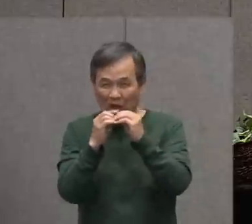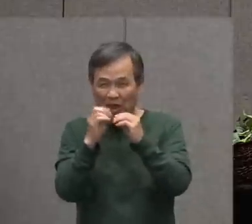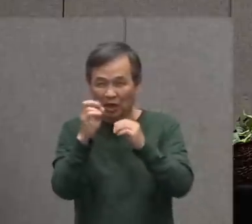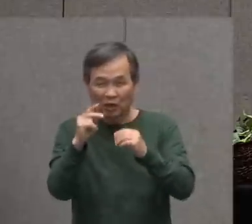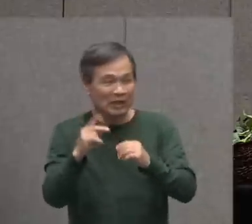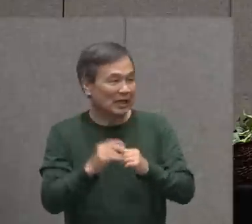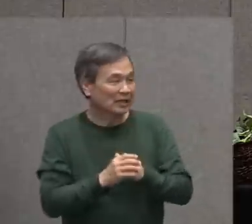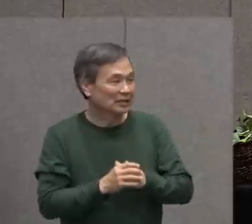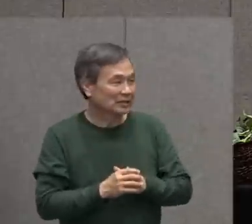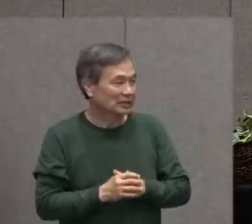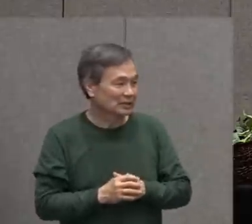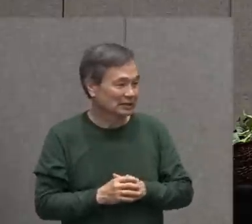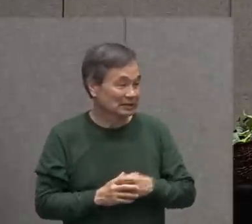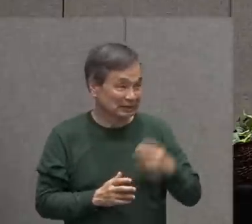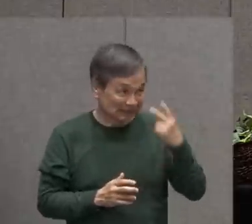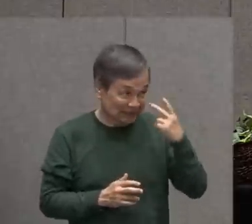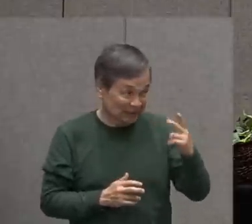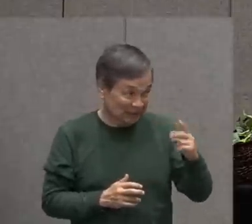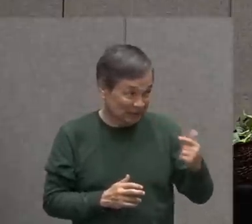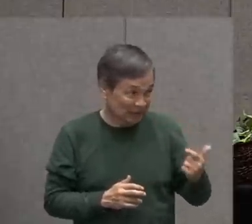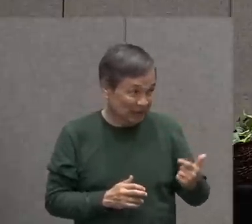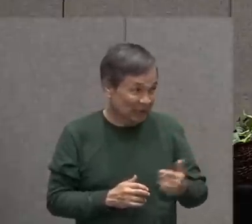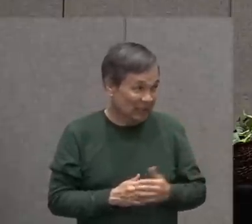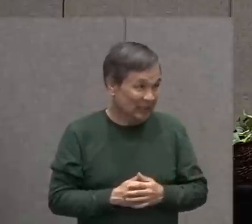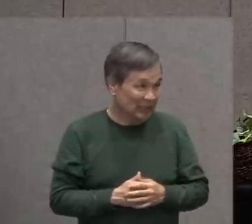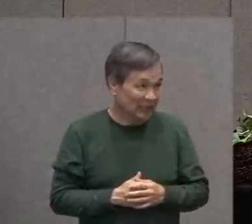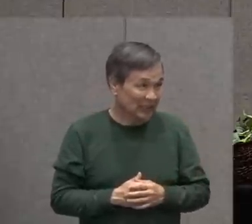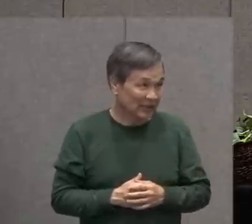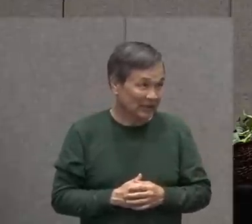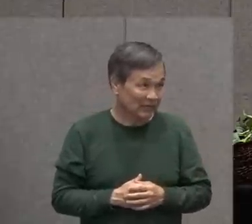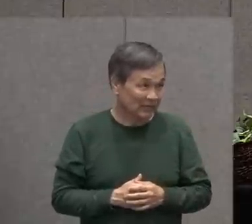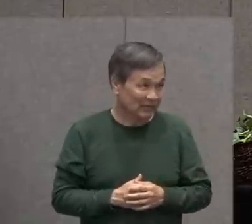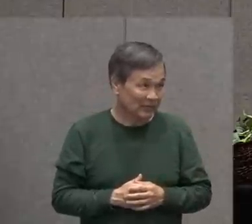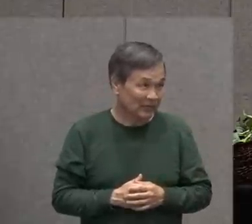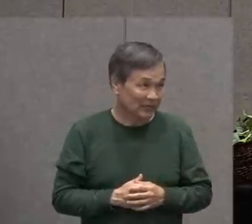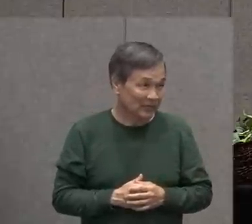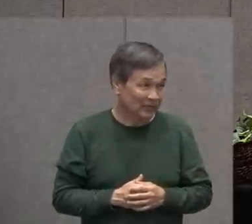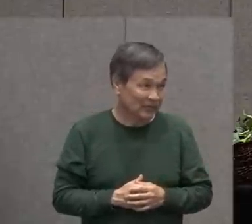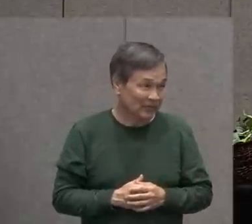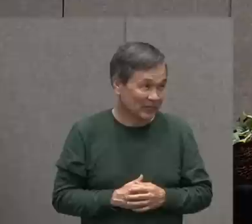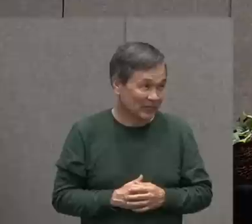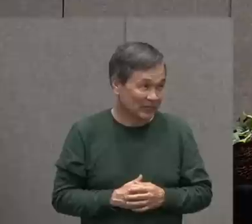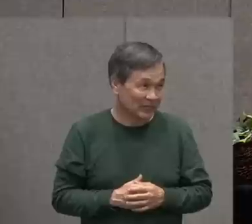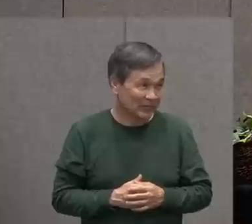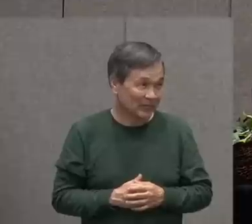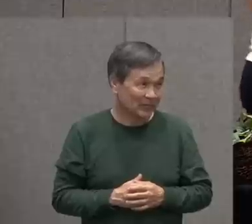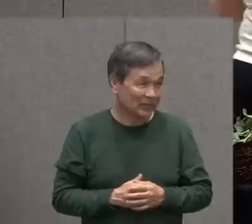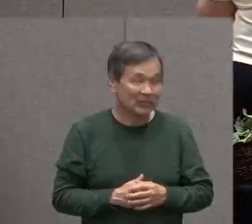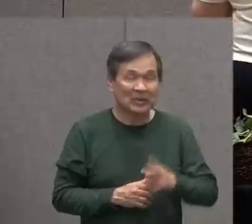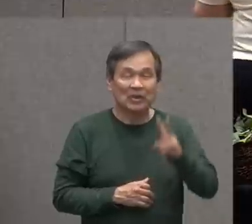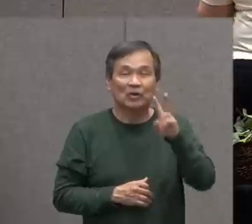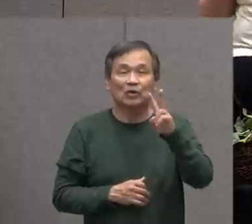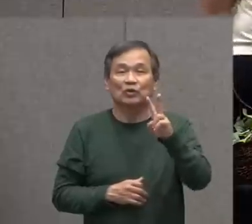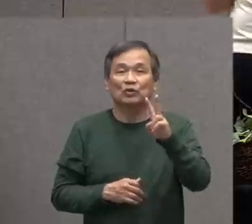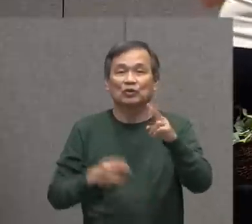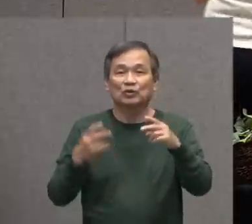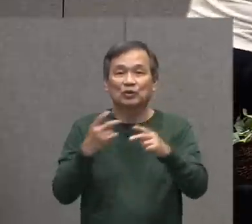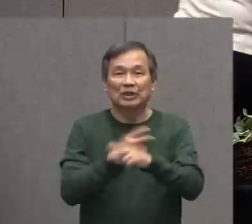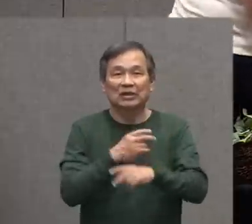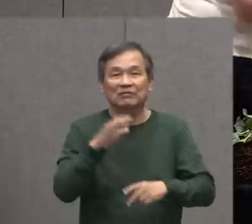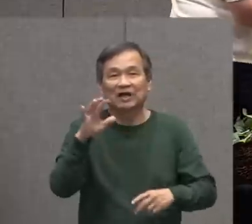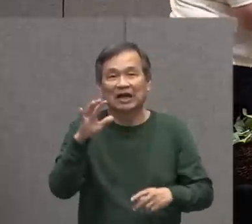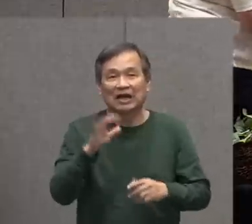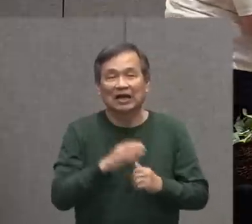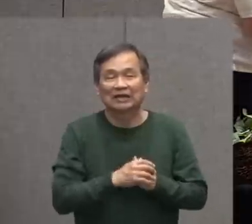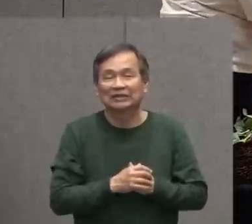maybe one more turn each. Let's see if we can get very close to that 100. We'll have to write our examples of her. I have 2 times 5. I